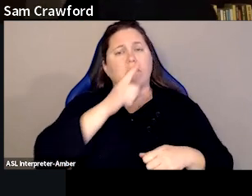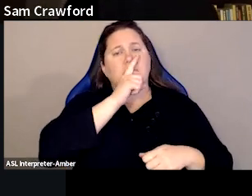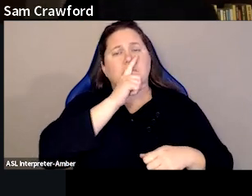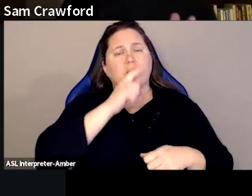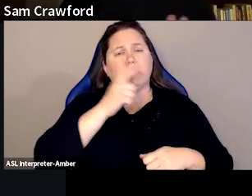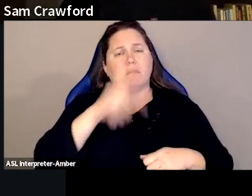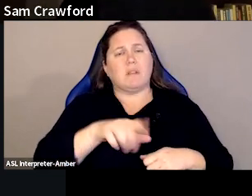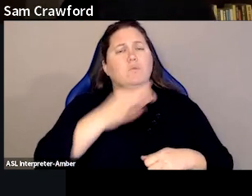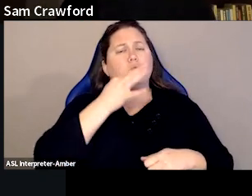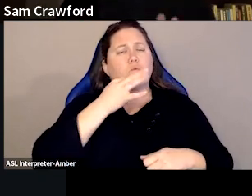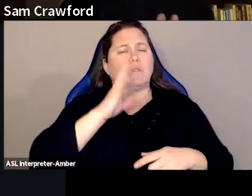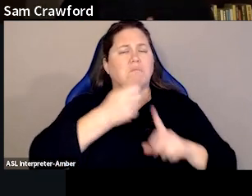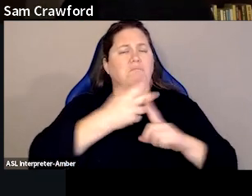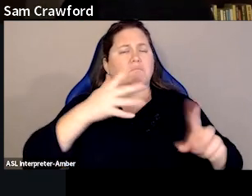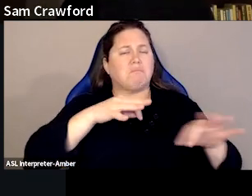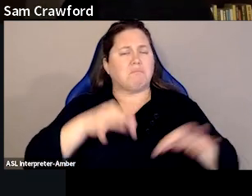just a moment,